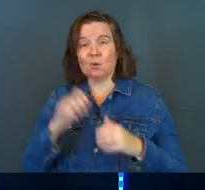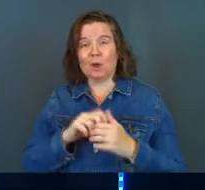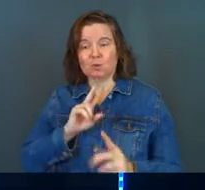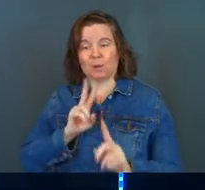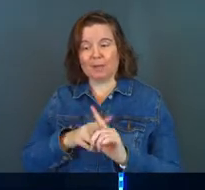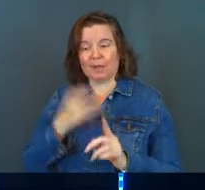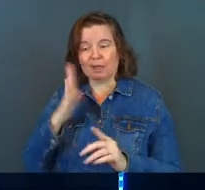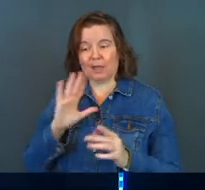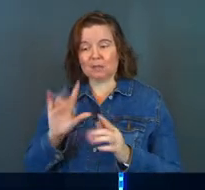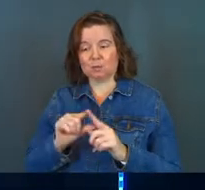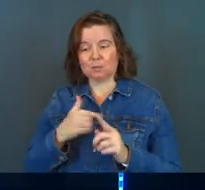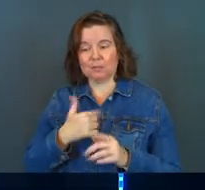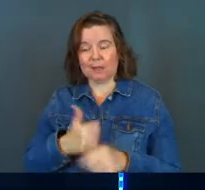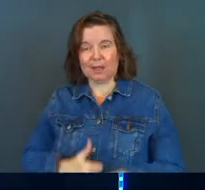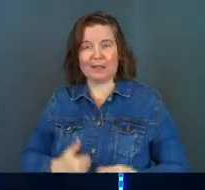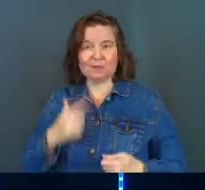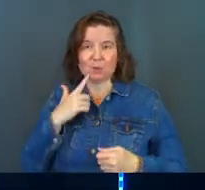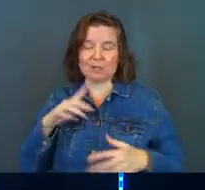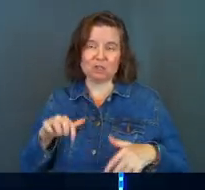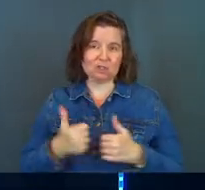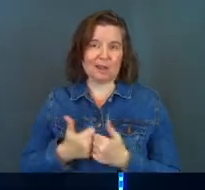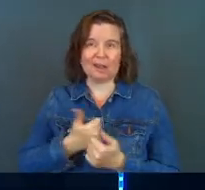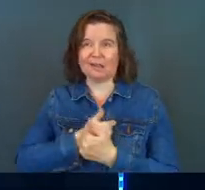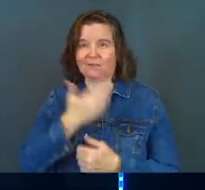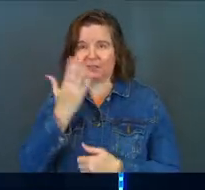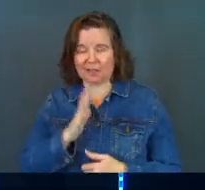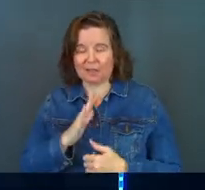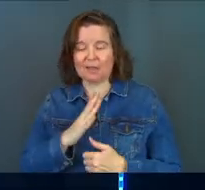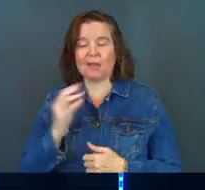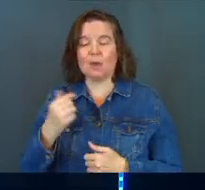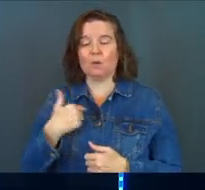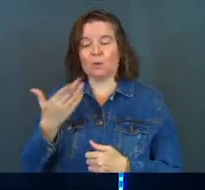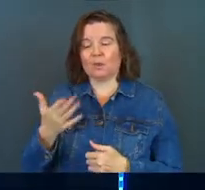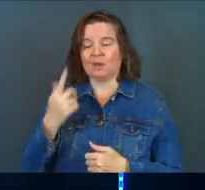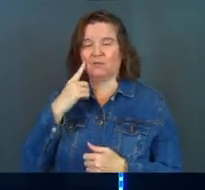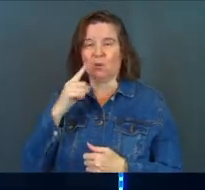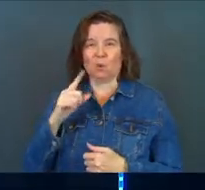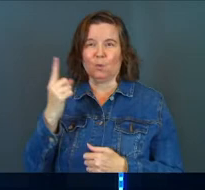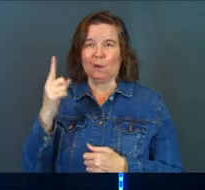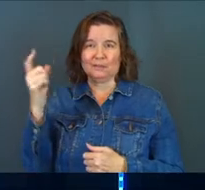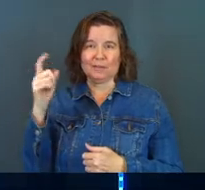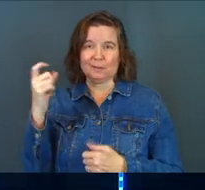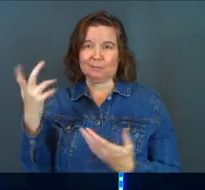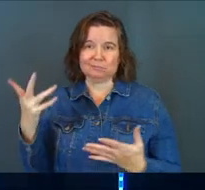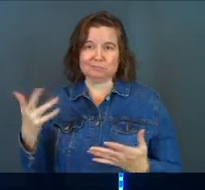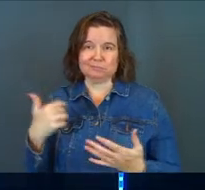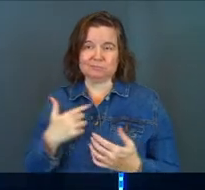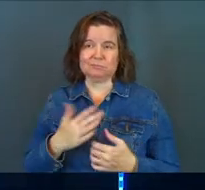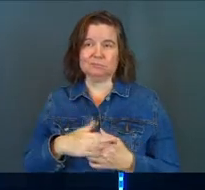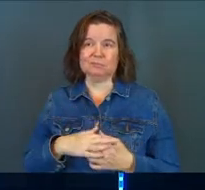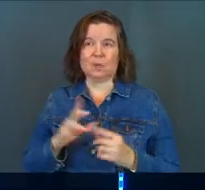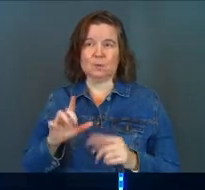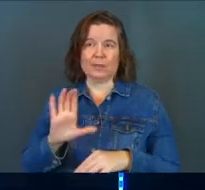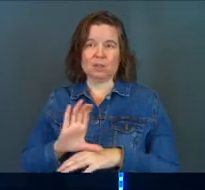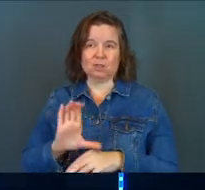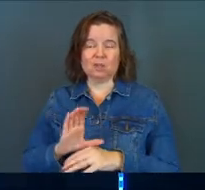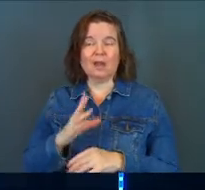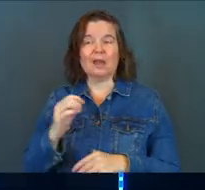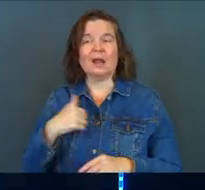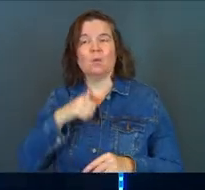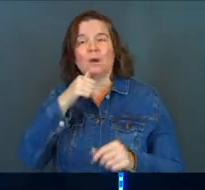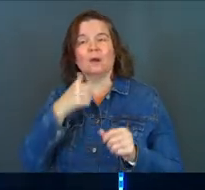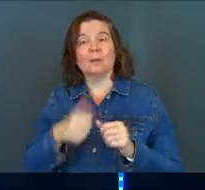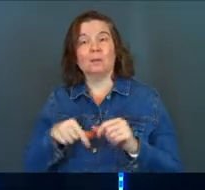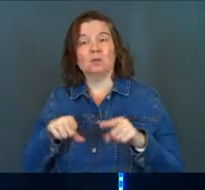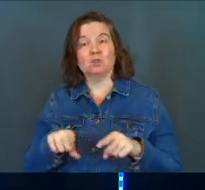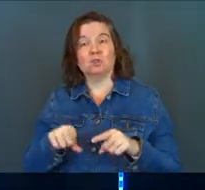to apply God's word to my life, and I was just being really challenged. Loved this guy, and we were there for just a summer, is all the longer that we got to attend that church. And I